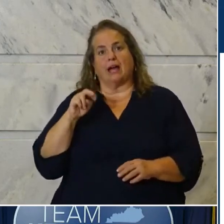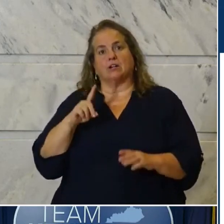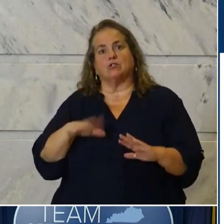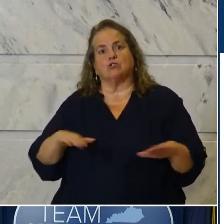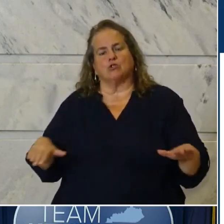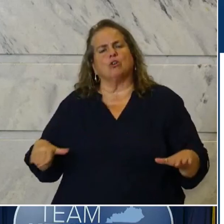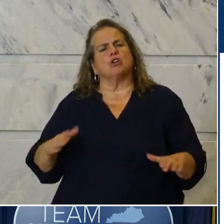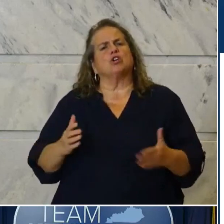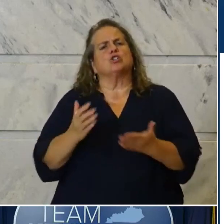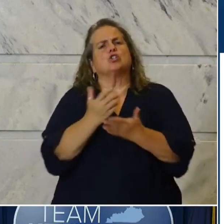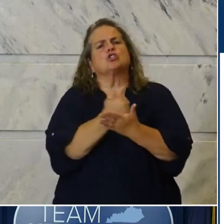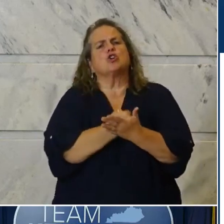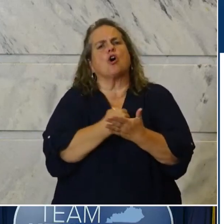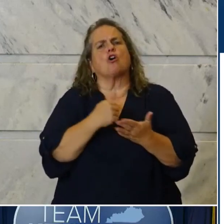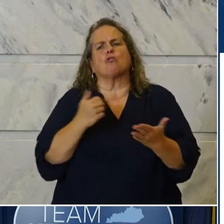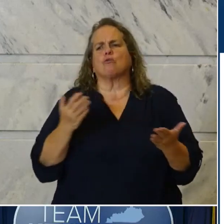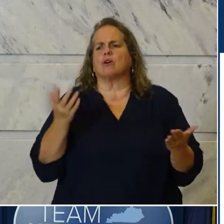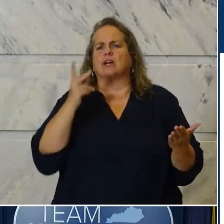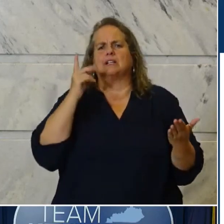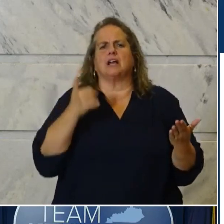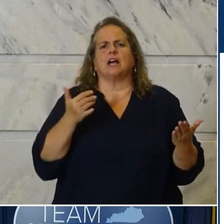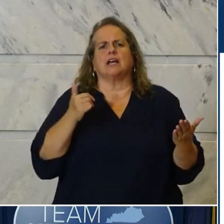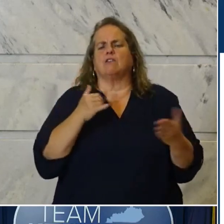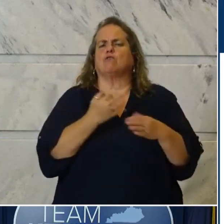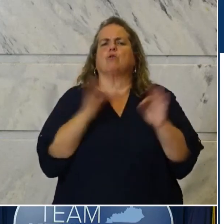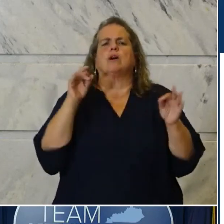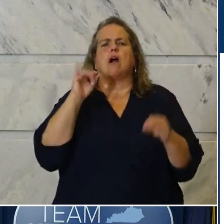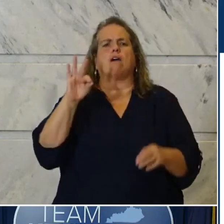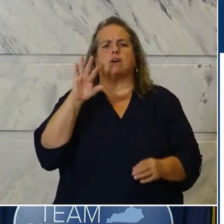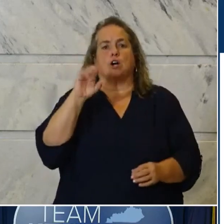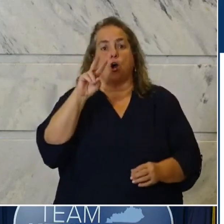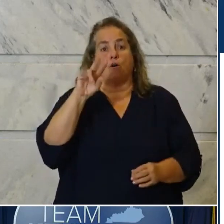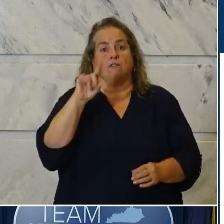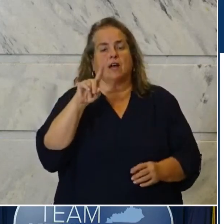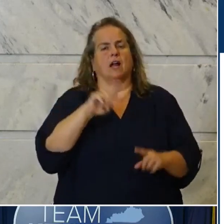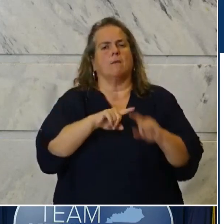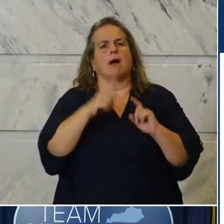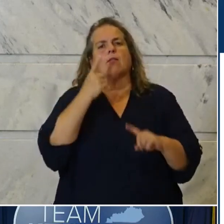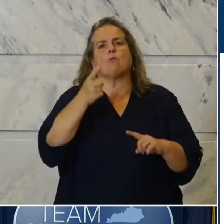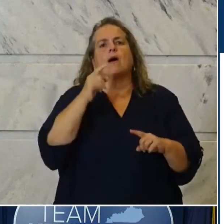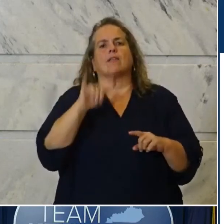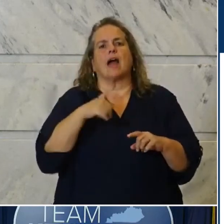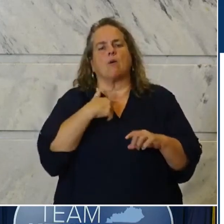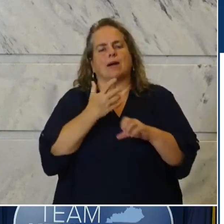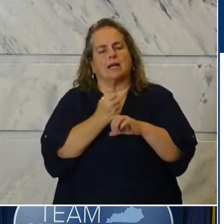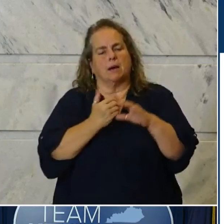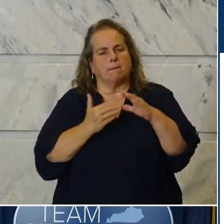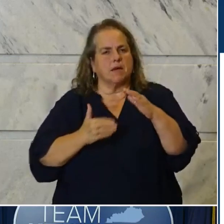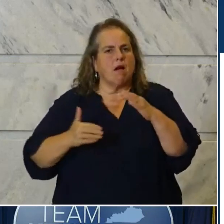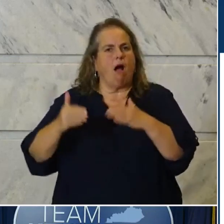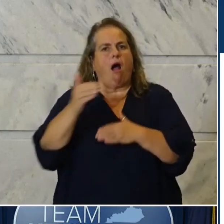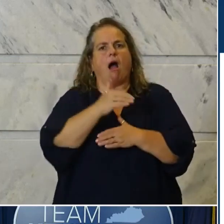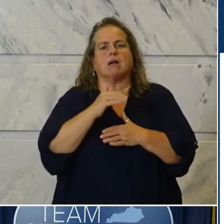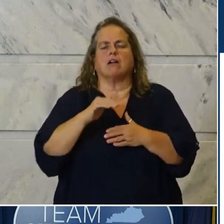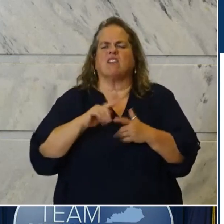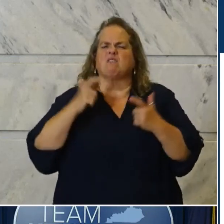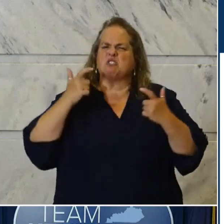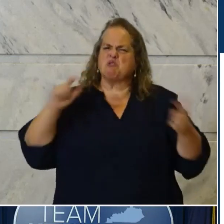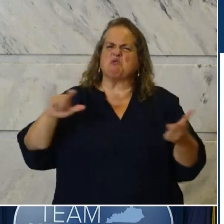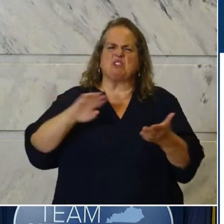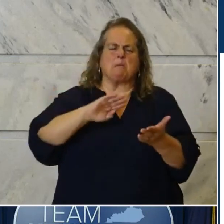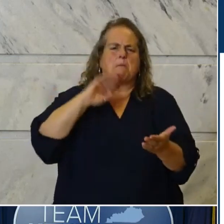COVID, but one where we finally get beyond just the massive amount of addiction we're dealing with, where we get our people